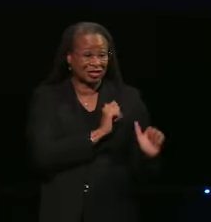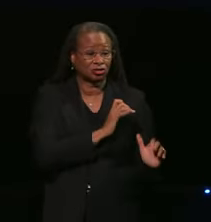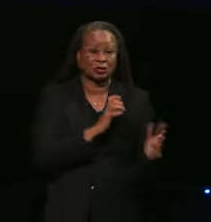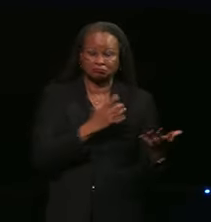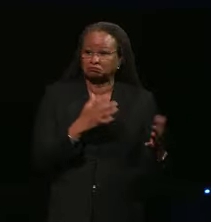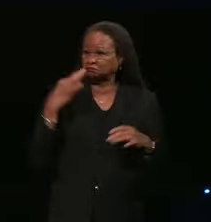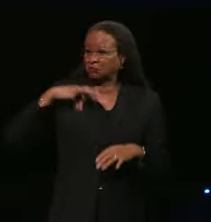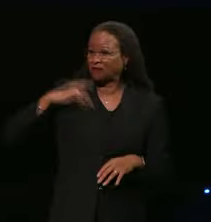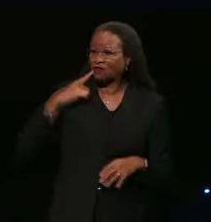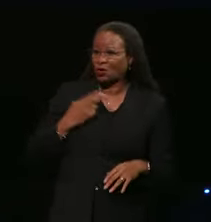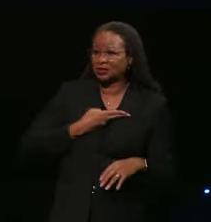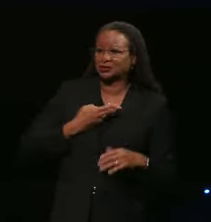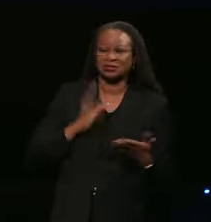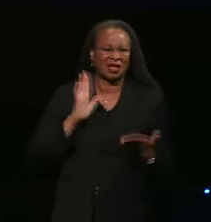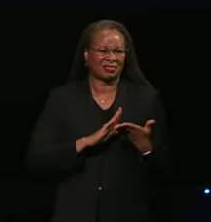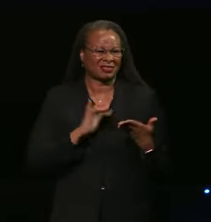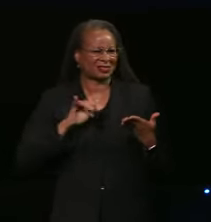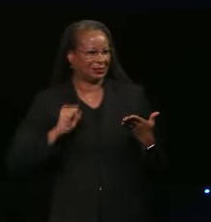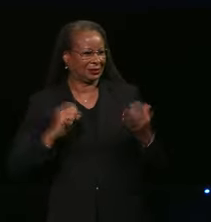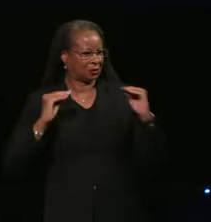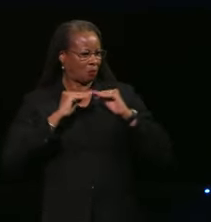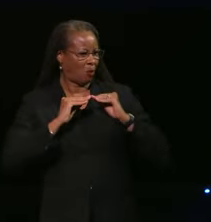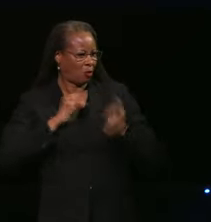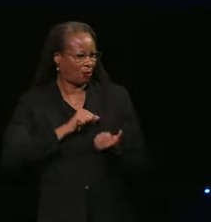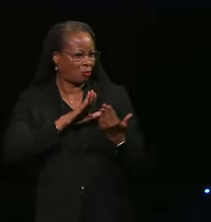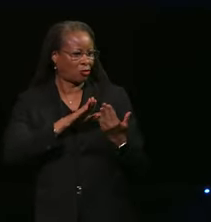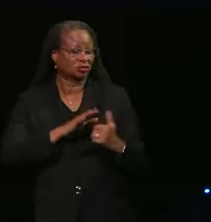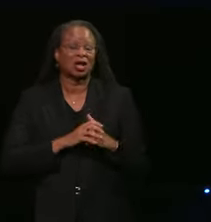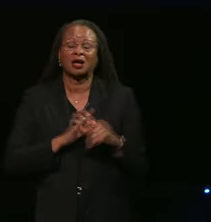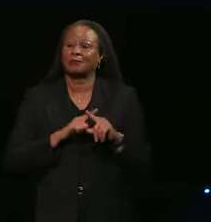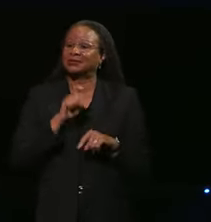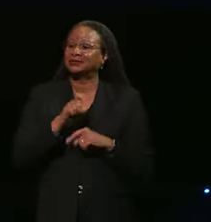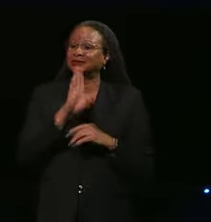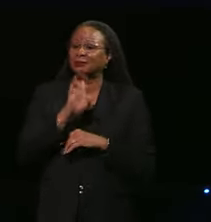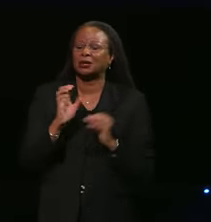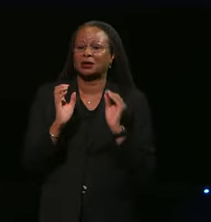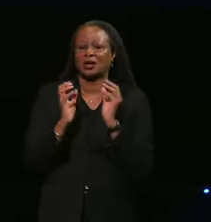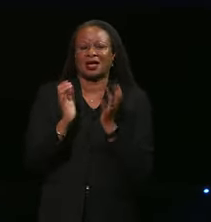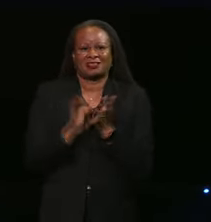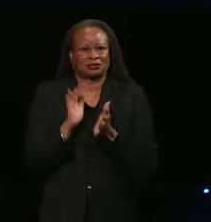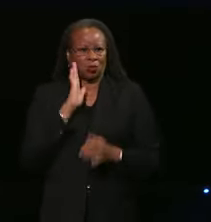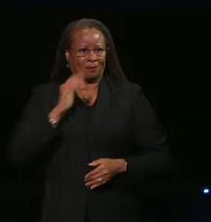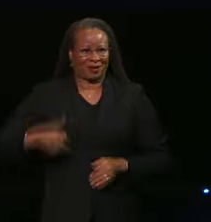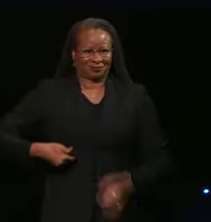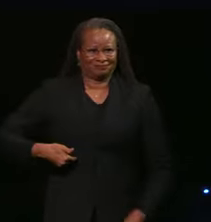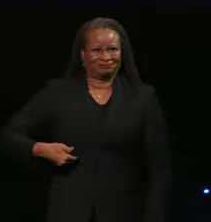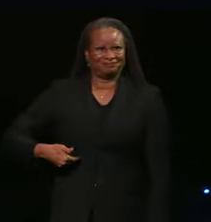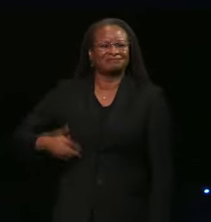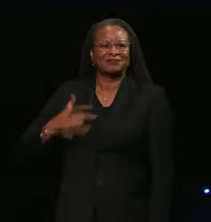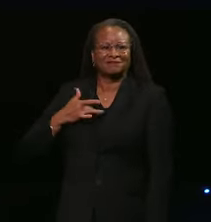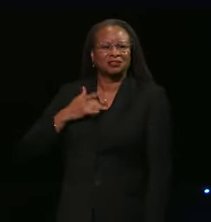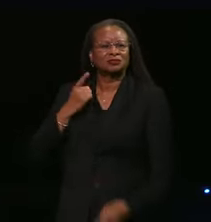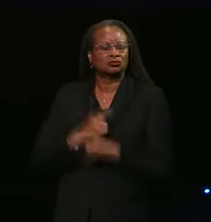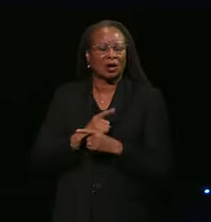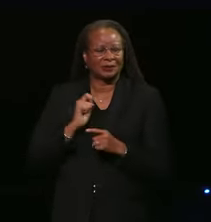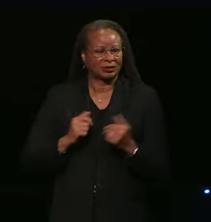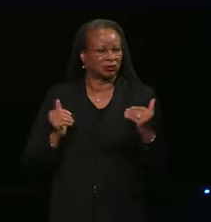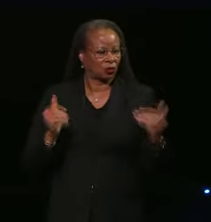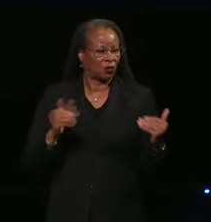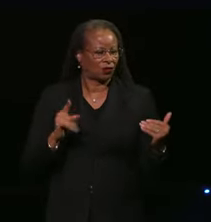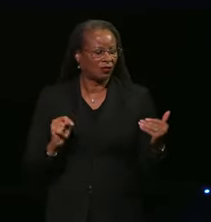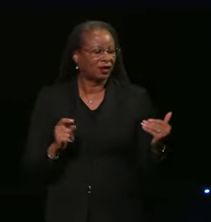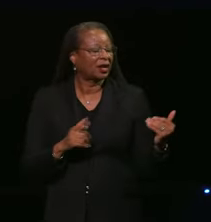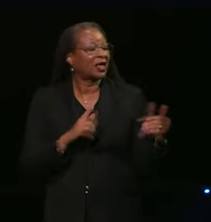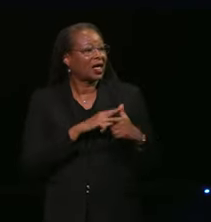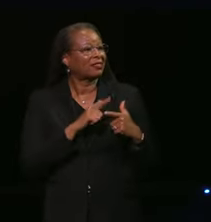anyway, kind of a less is more approach anyway. But it had to just be like, okay, that's what my gut is saying. We just have to go for it. And like you